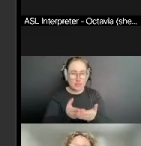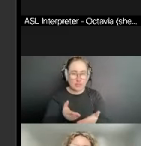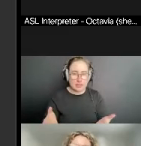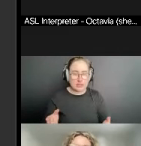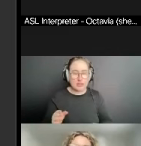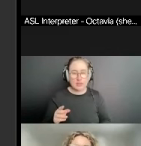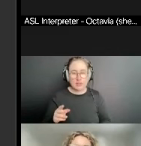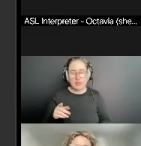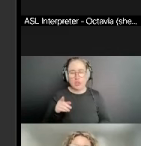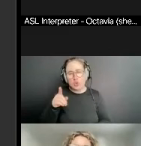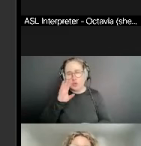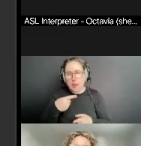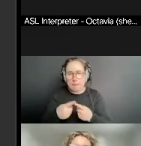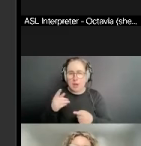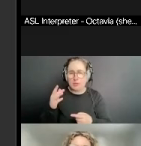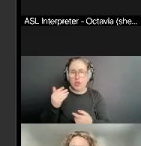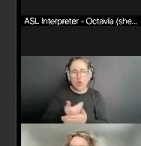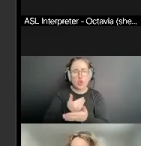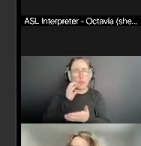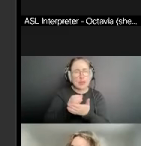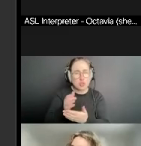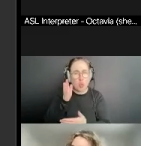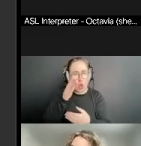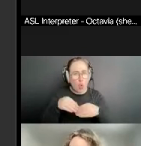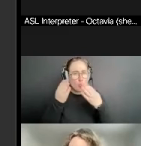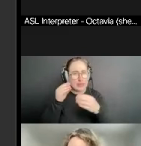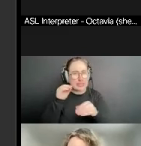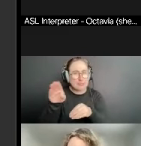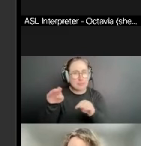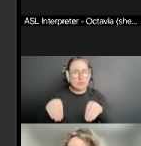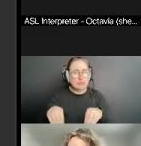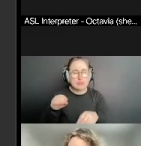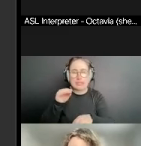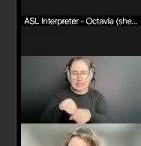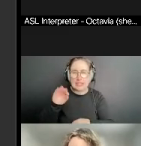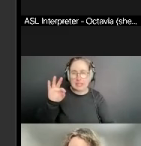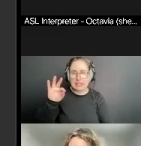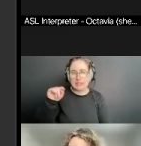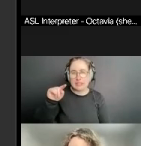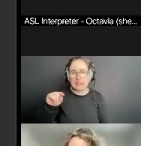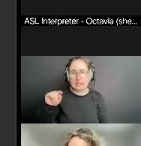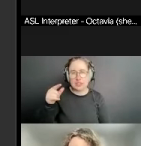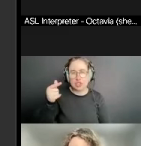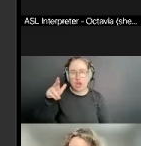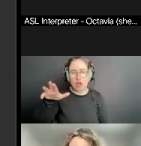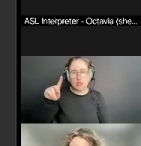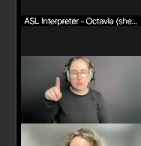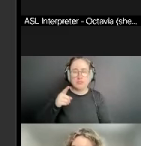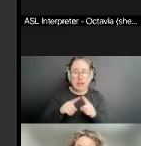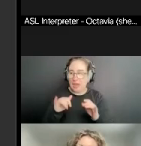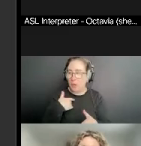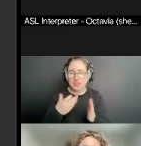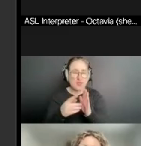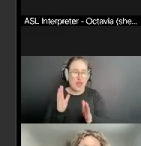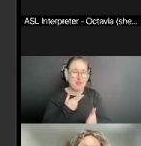mentioned the Pictures of You Museum that will open in Fitzgerald. But yeah, we just wanted to share with you guys our project, and thank you for the